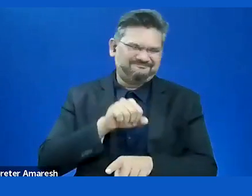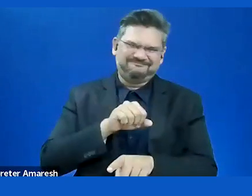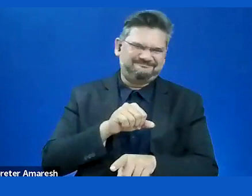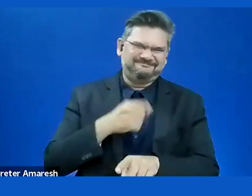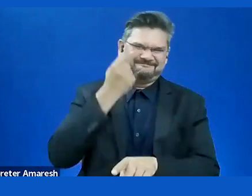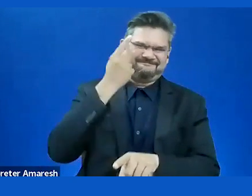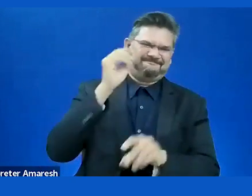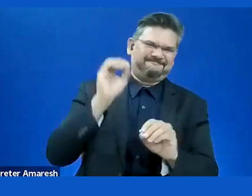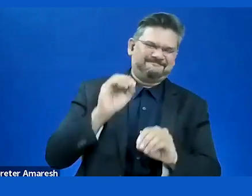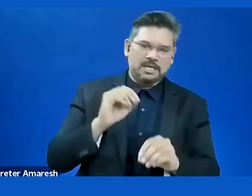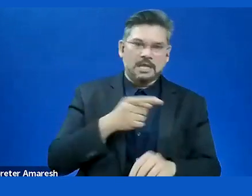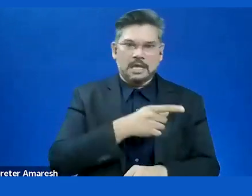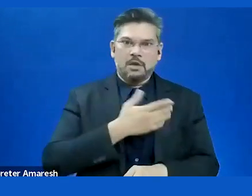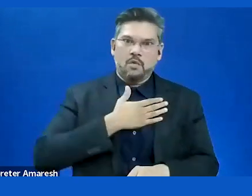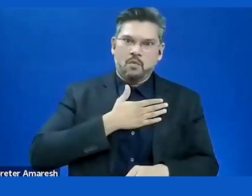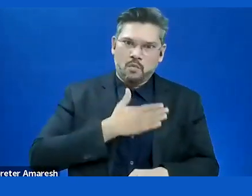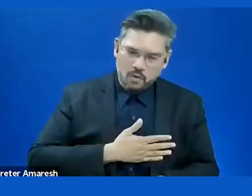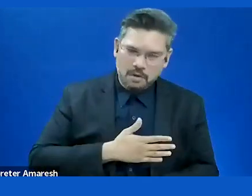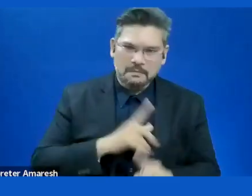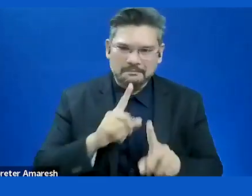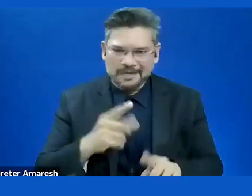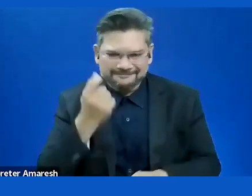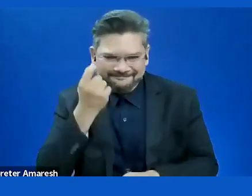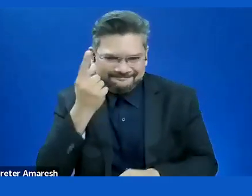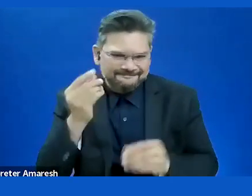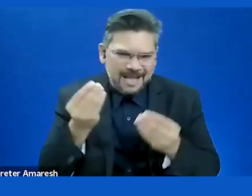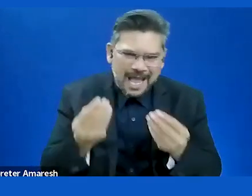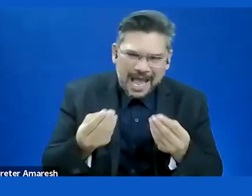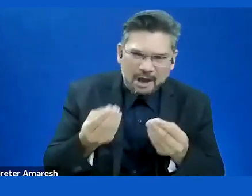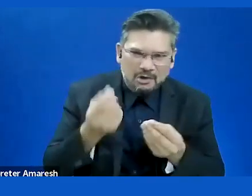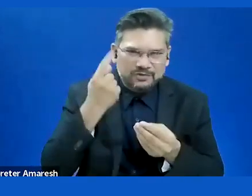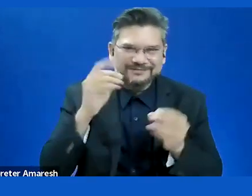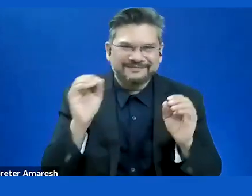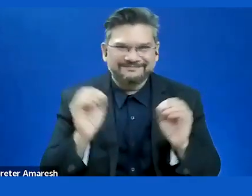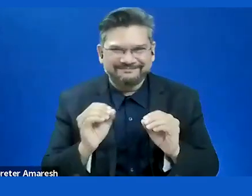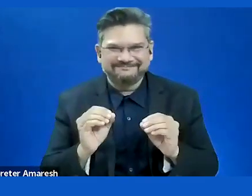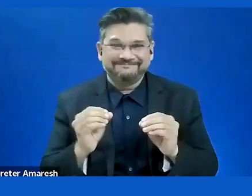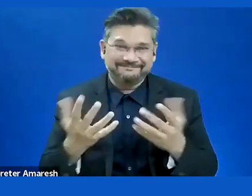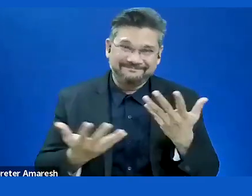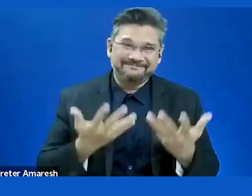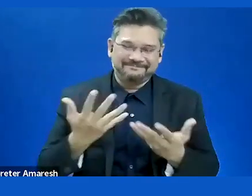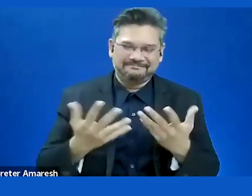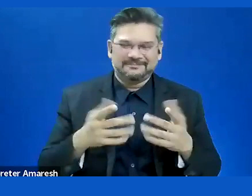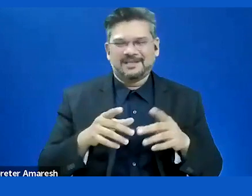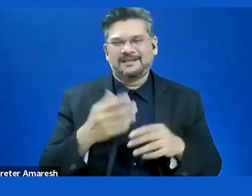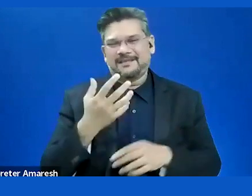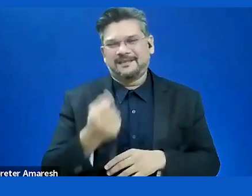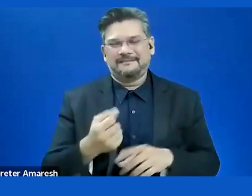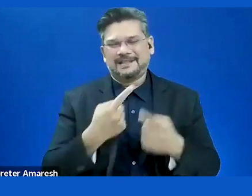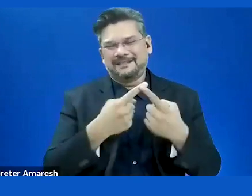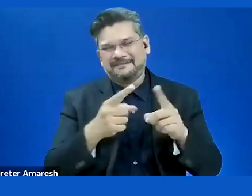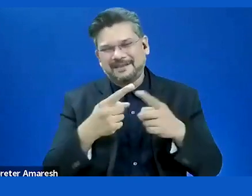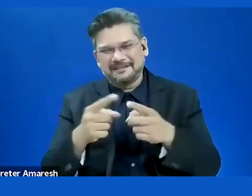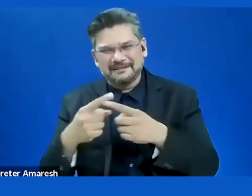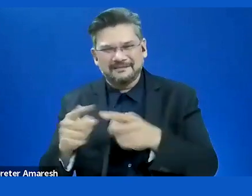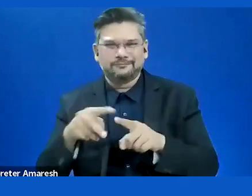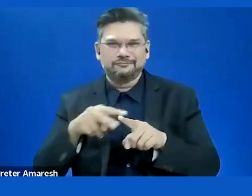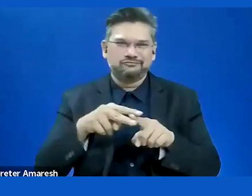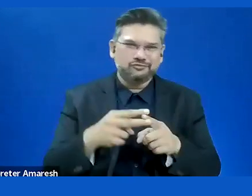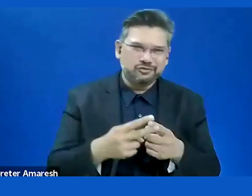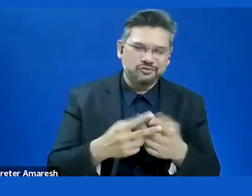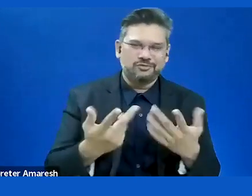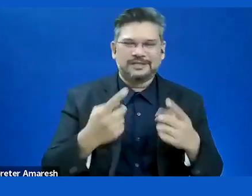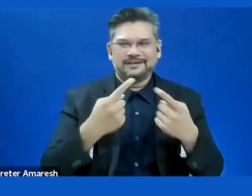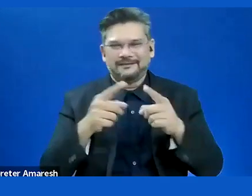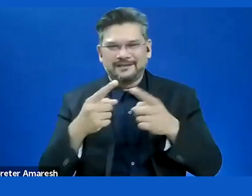how. And that is because there's lots of different tools and things that they need to know about. Like there's different standards, there's